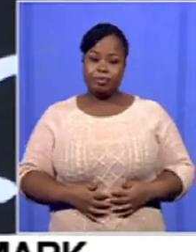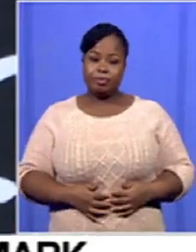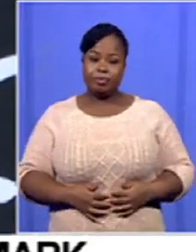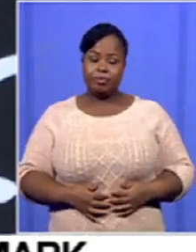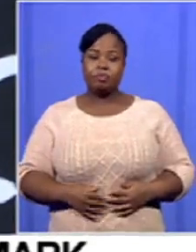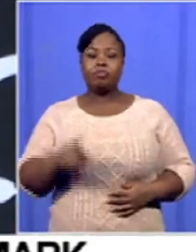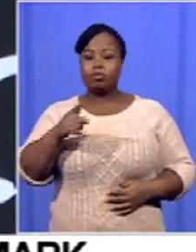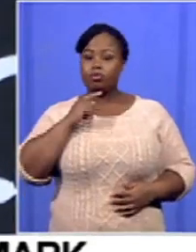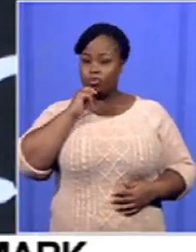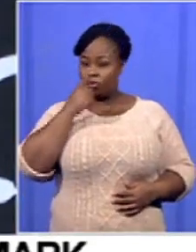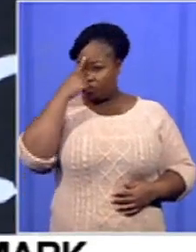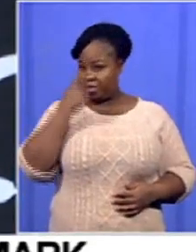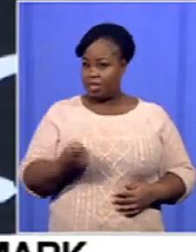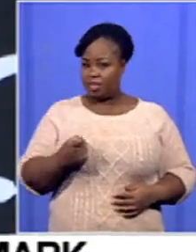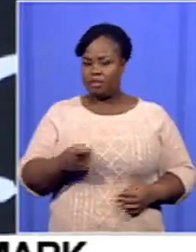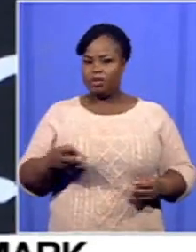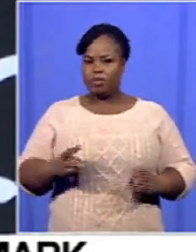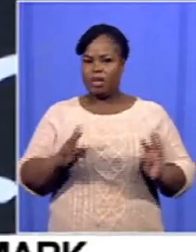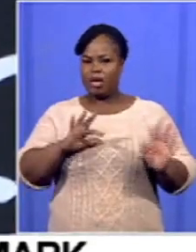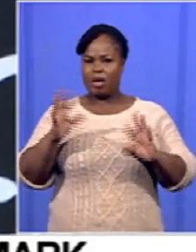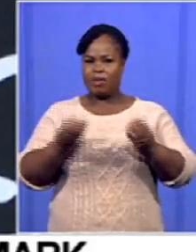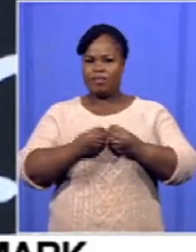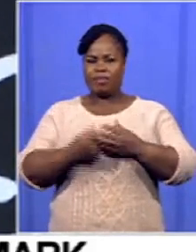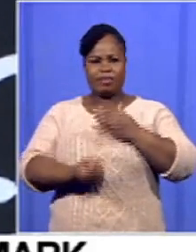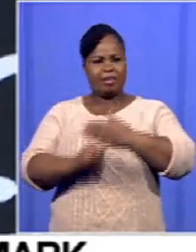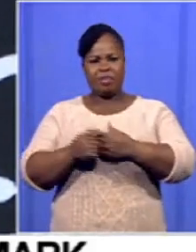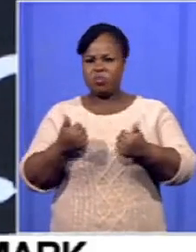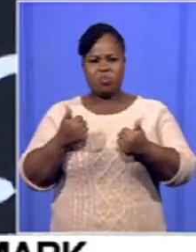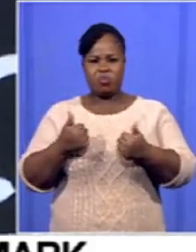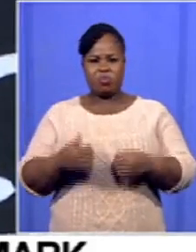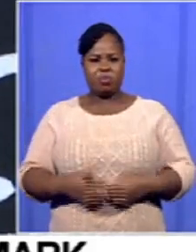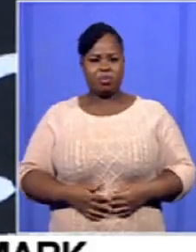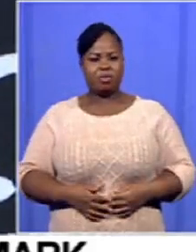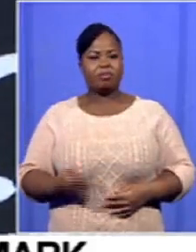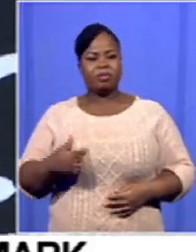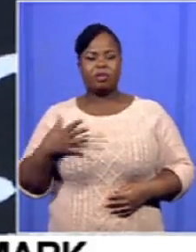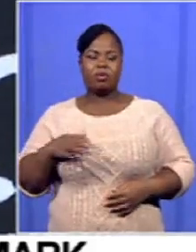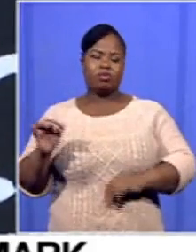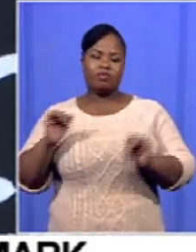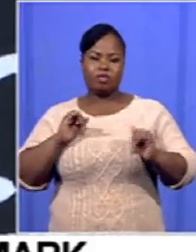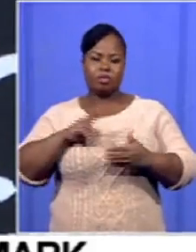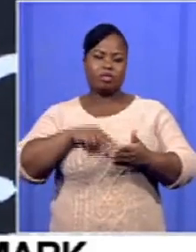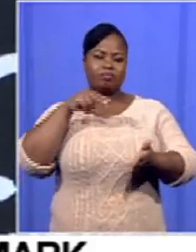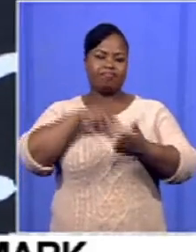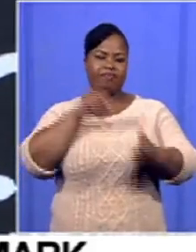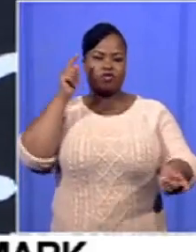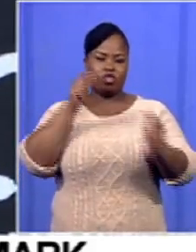If you truly believe that the way things are going is not good enough, I want to invite you to stand for